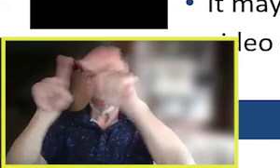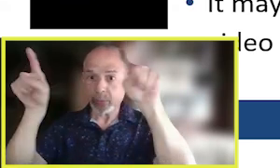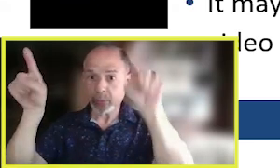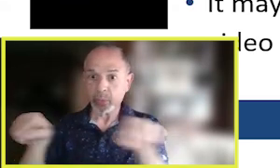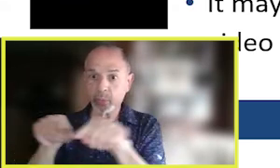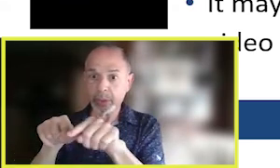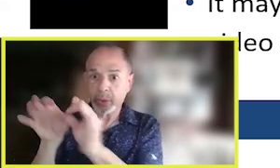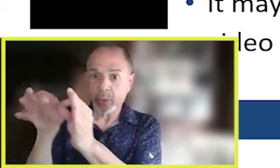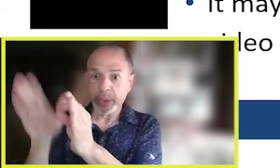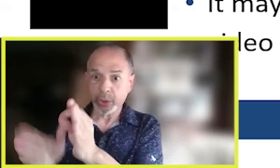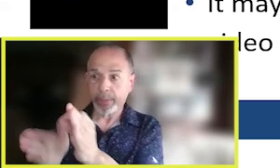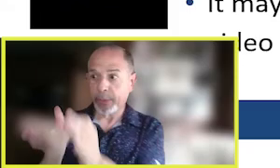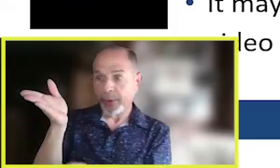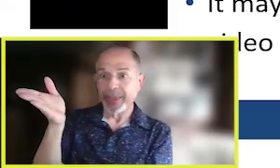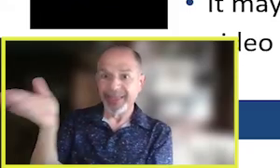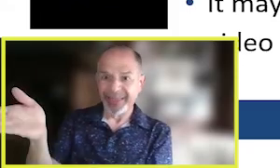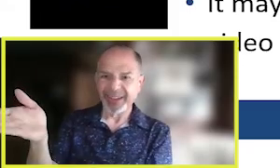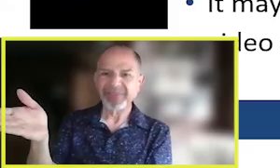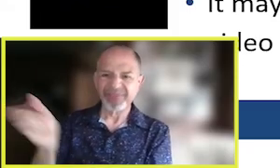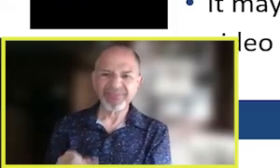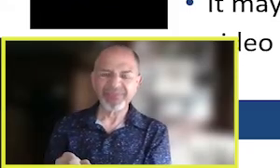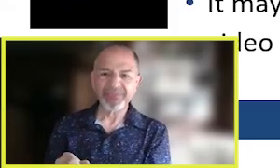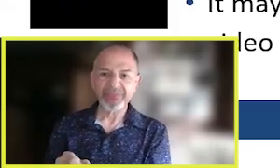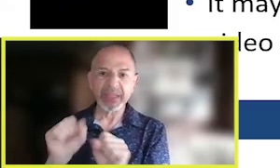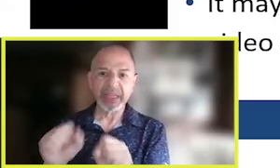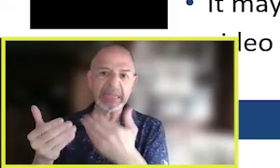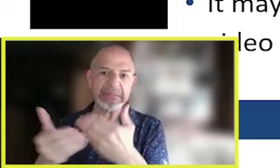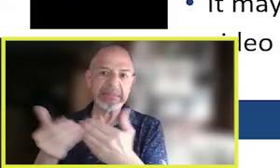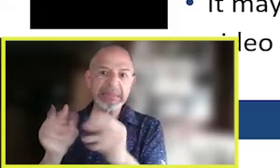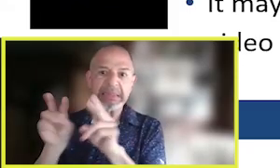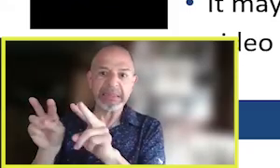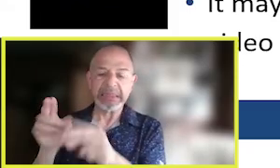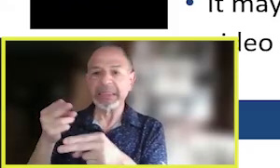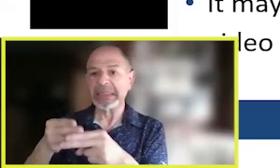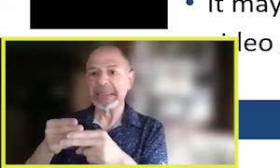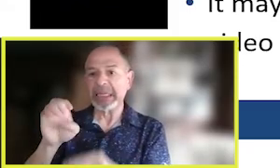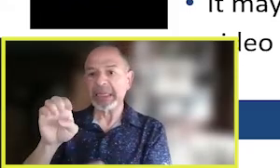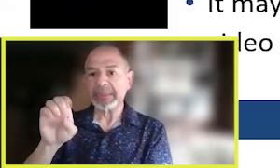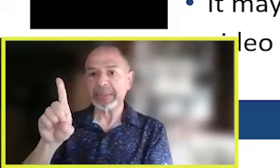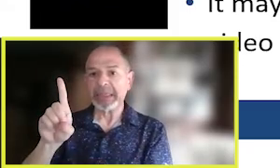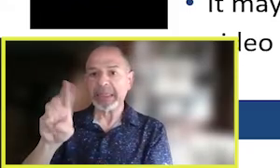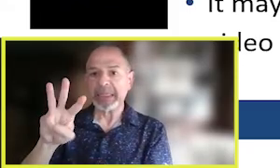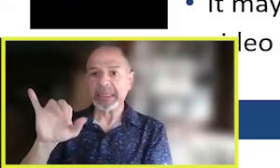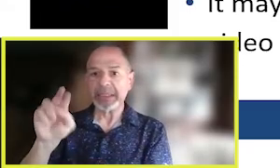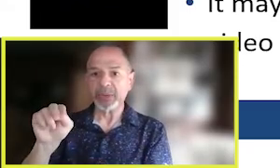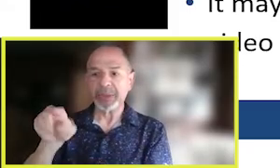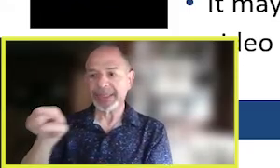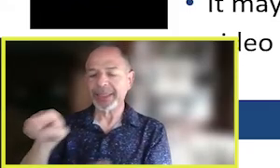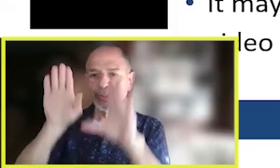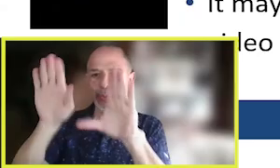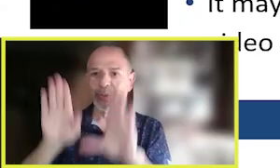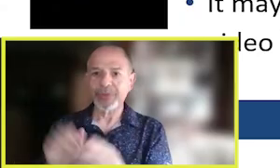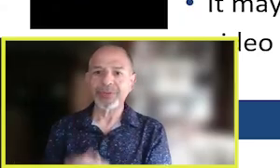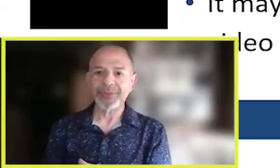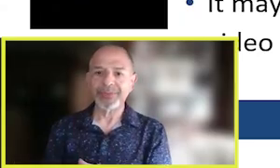landscape, because that way they don't show up twice. His name is Edwin, though, and he's here and he's wonderful. Yay! Very Edwin. nice. He's